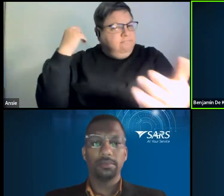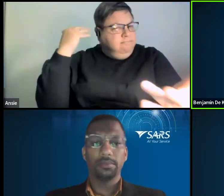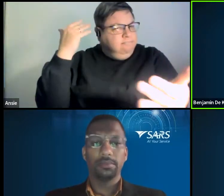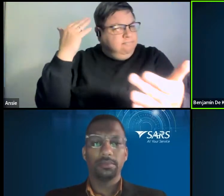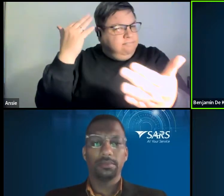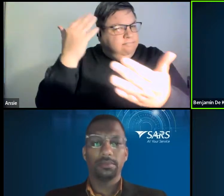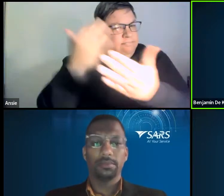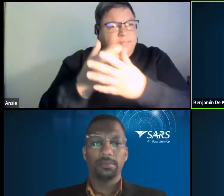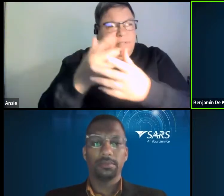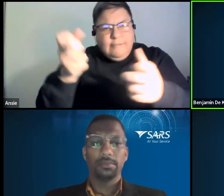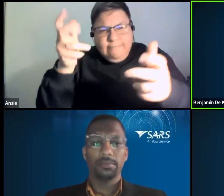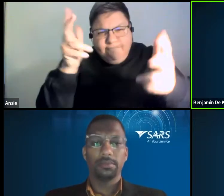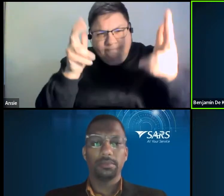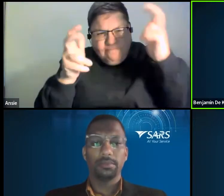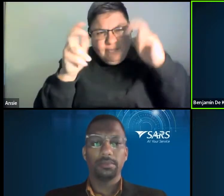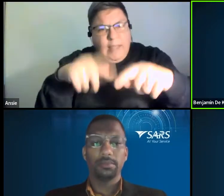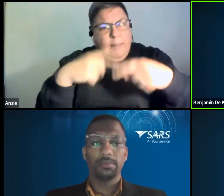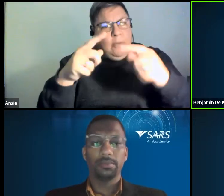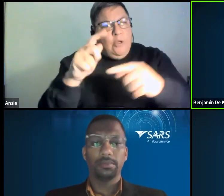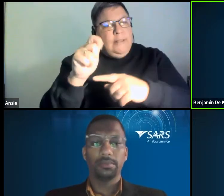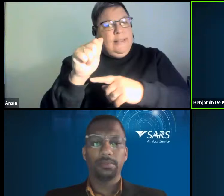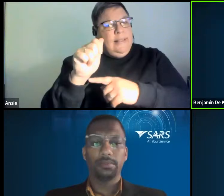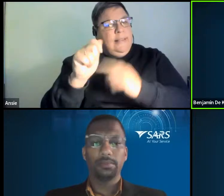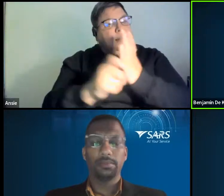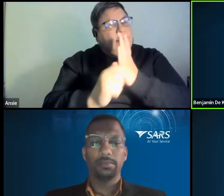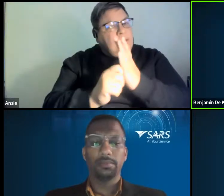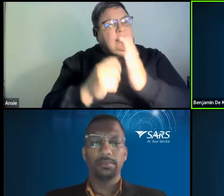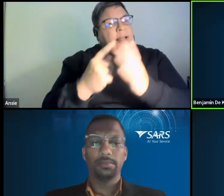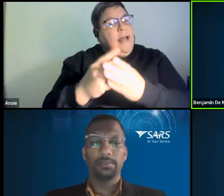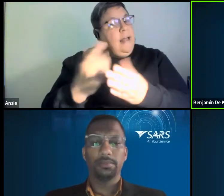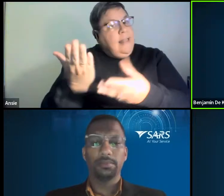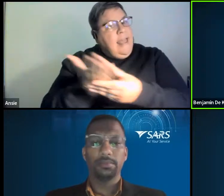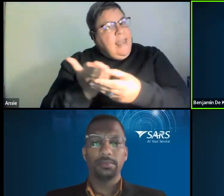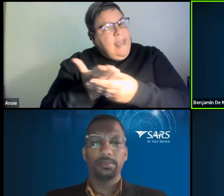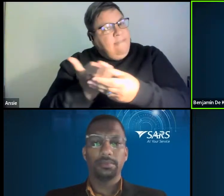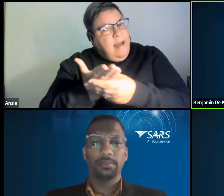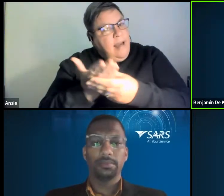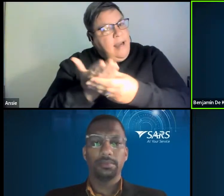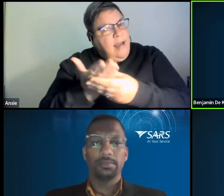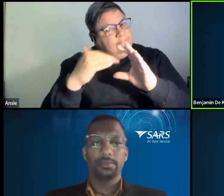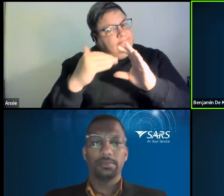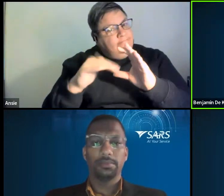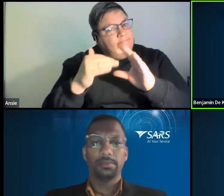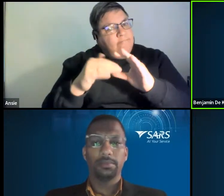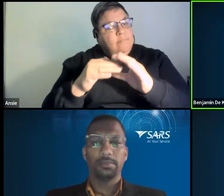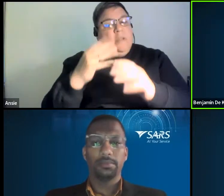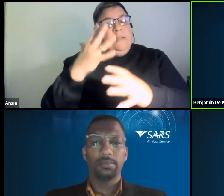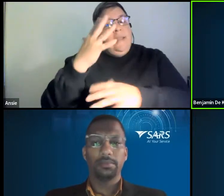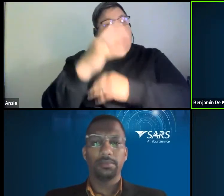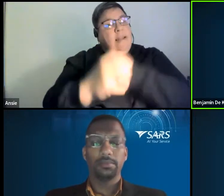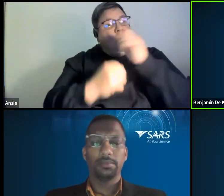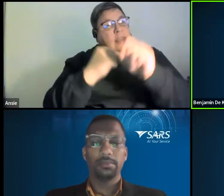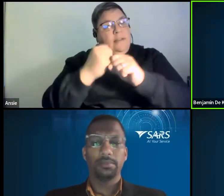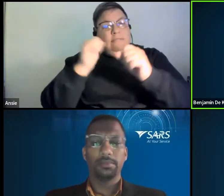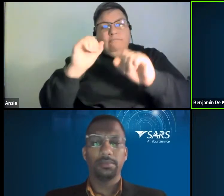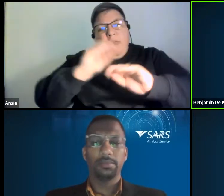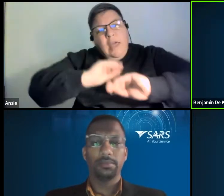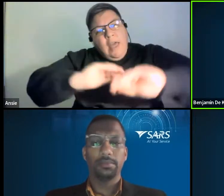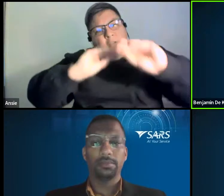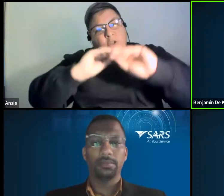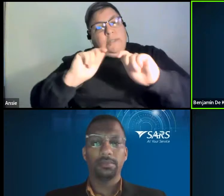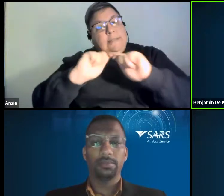tax types and e-filing, and spent 10 years working with the taxpayer education team to